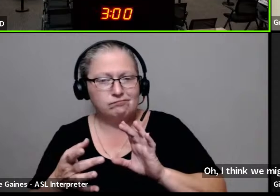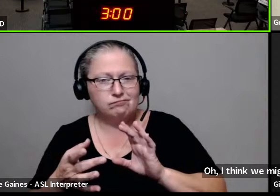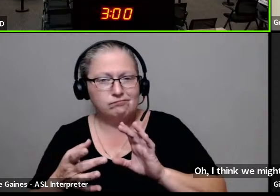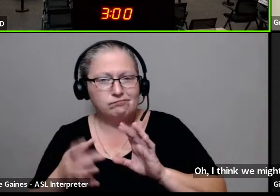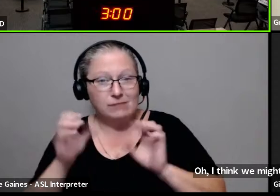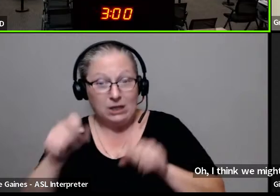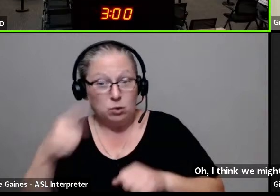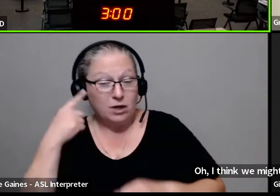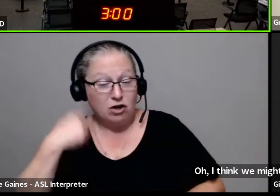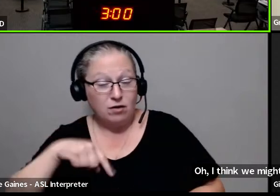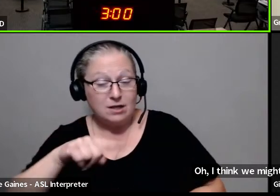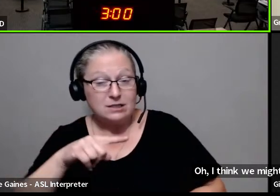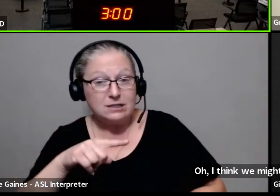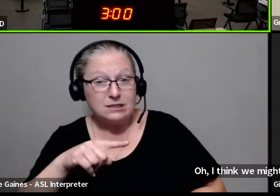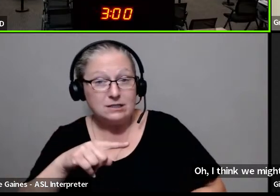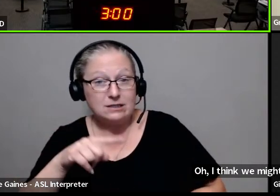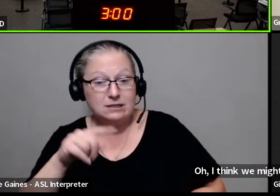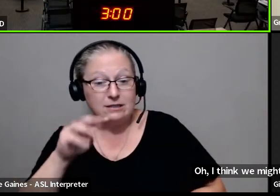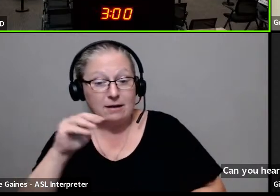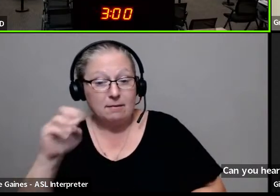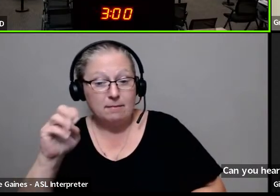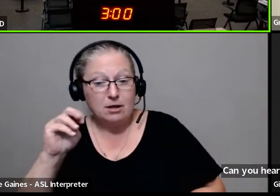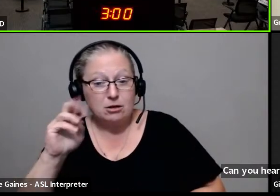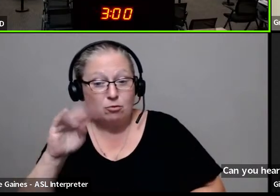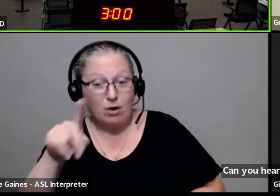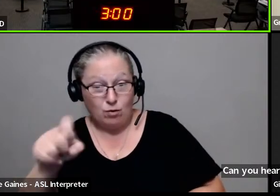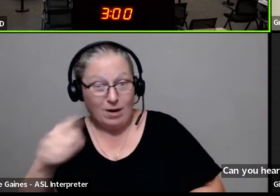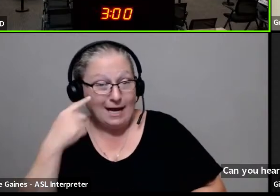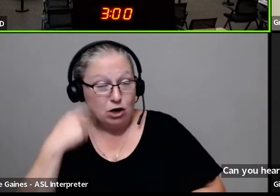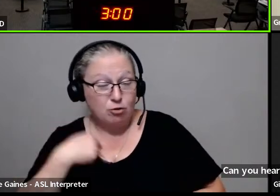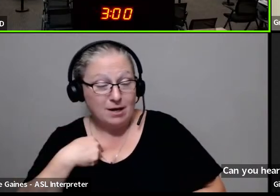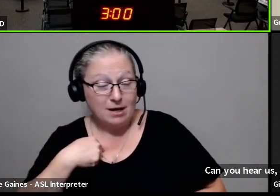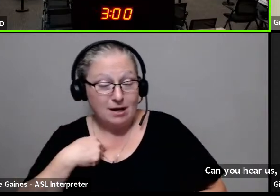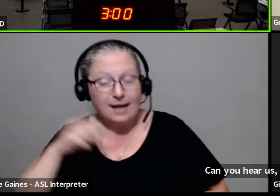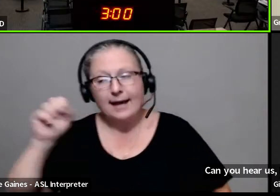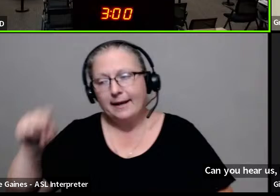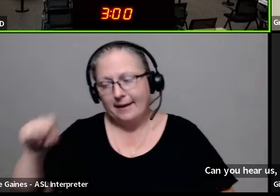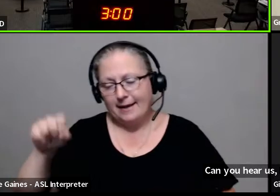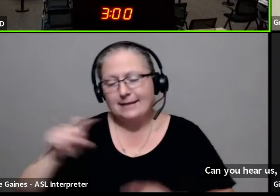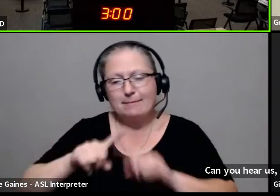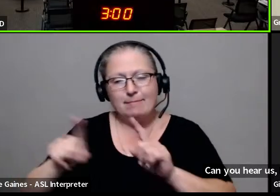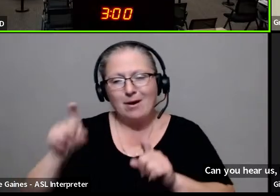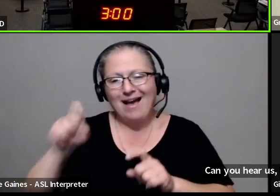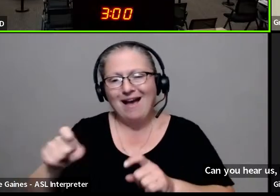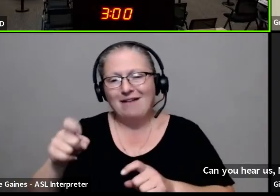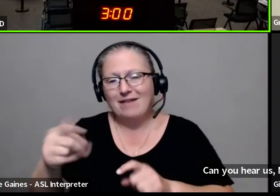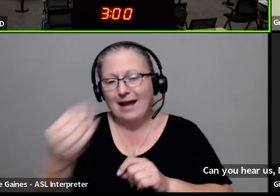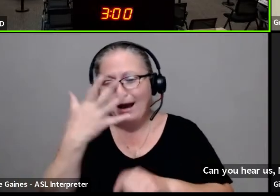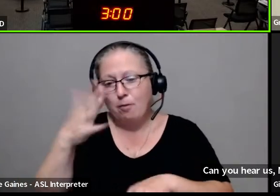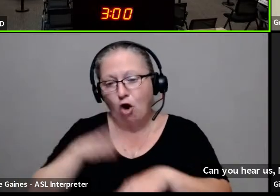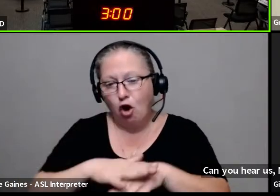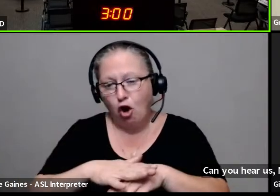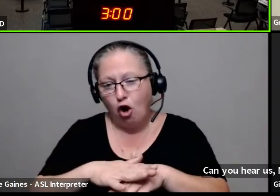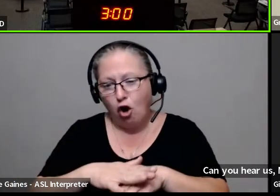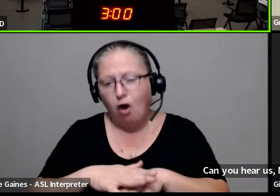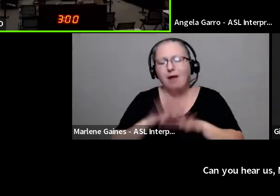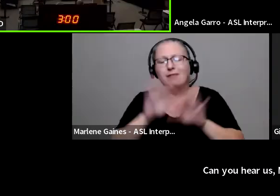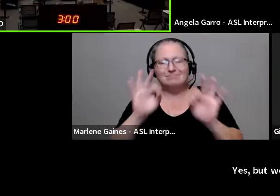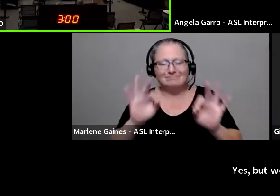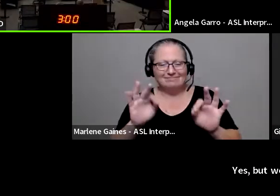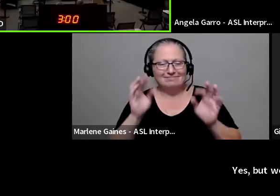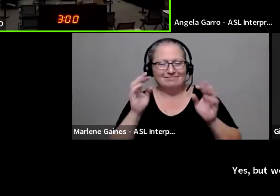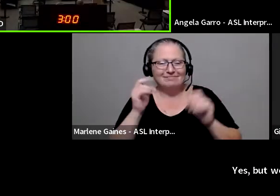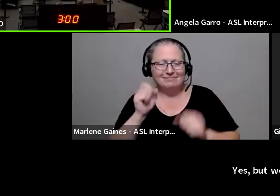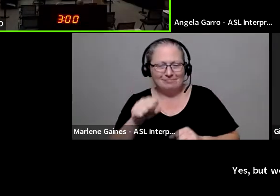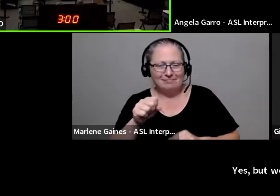Can you hear us, Miss Miranda? Are you able to hear me? Yes, but we need to have your camera on. Oh, there you go.